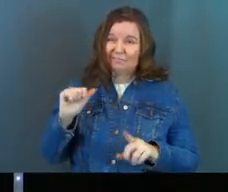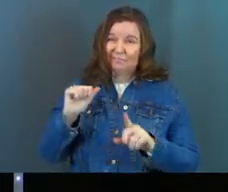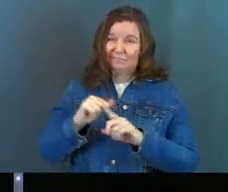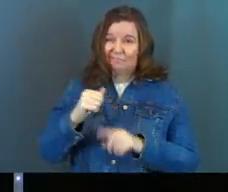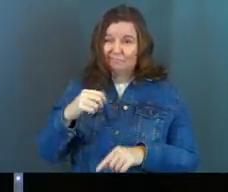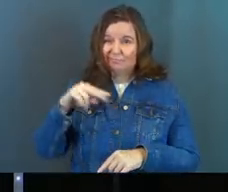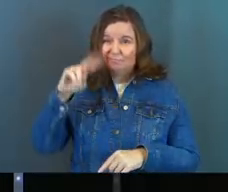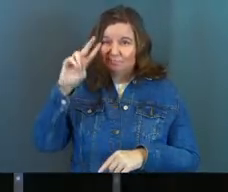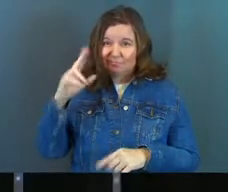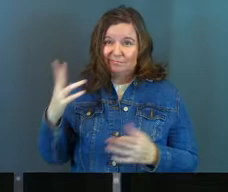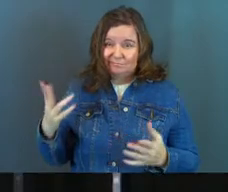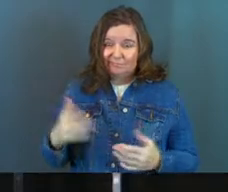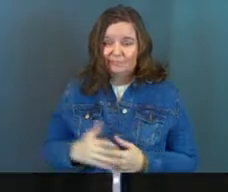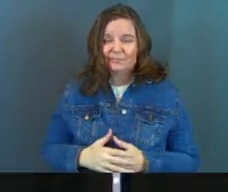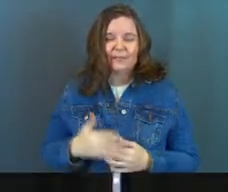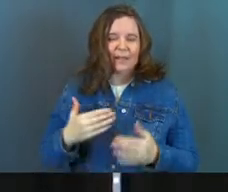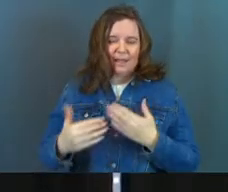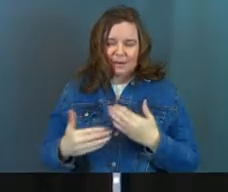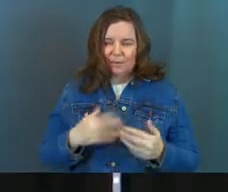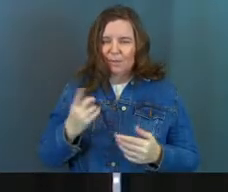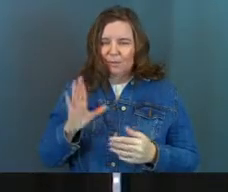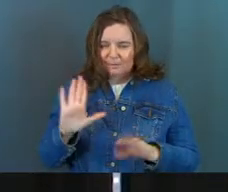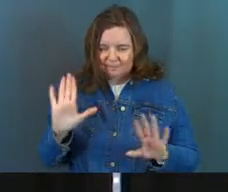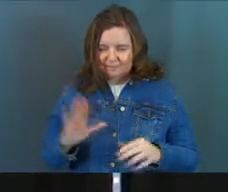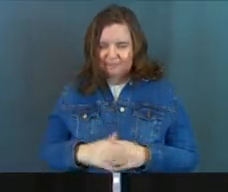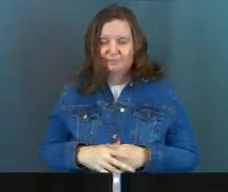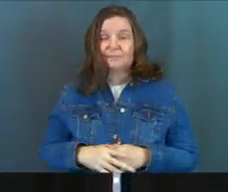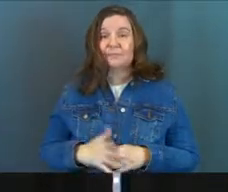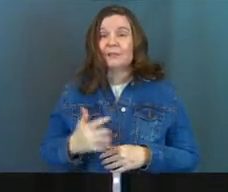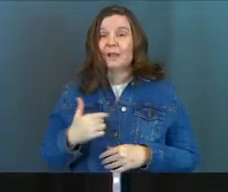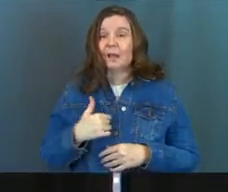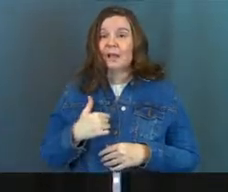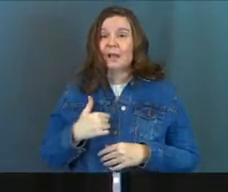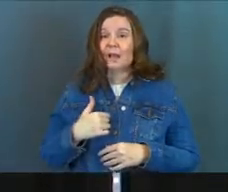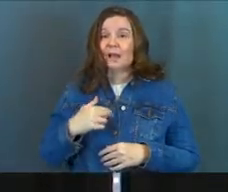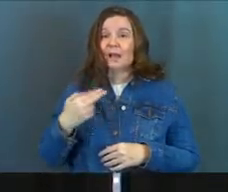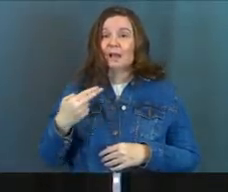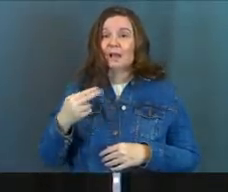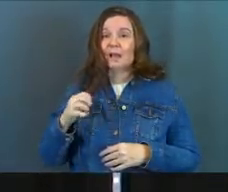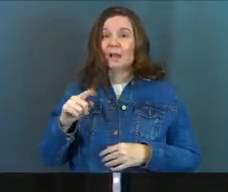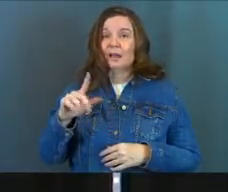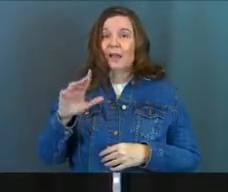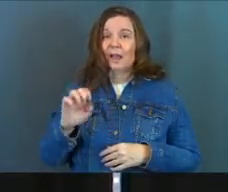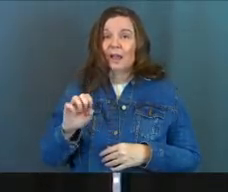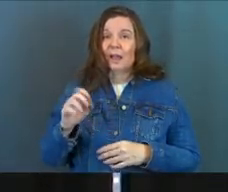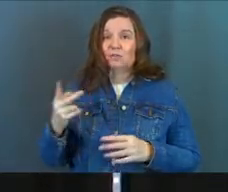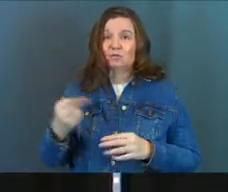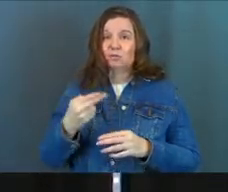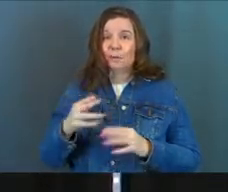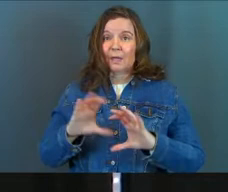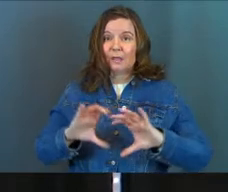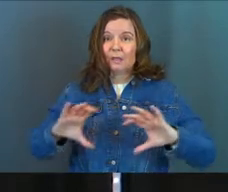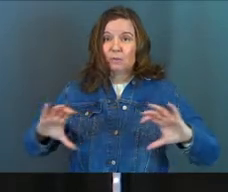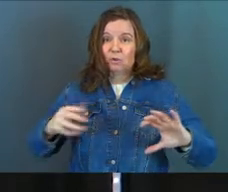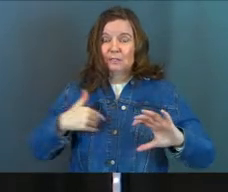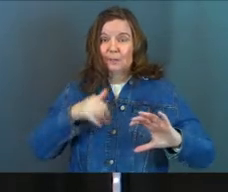foolish. Anyway, one of those. I'm hedge trimming the bushes in my